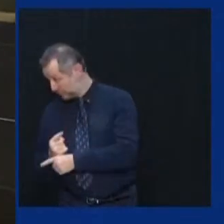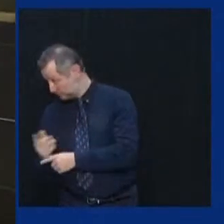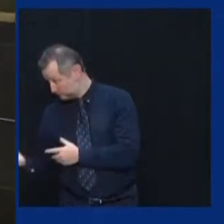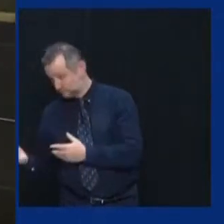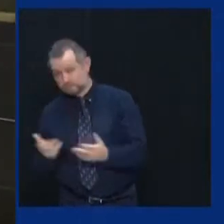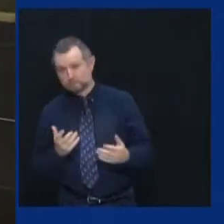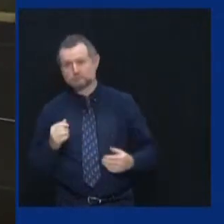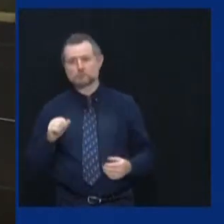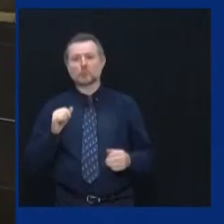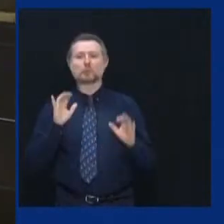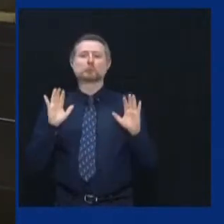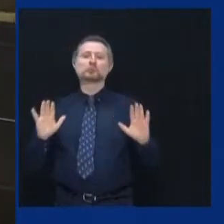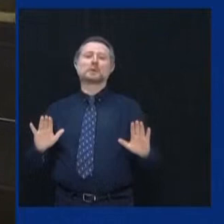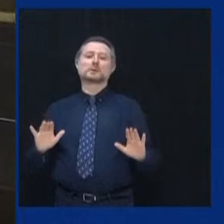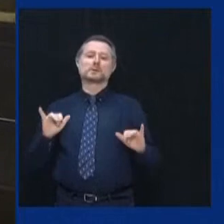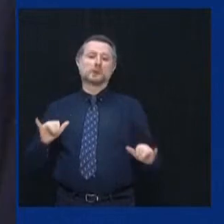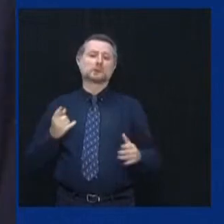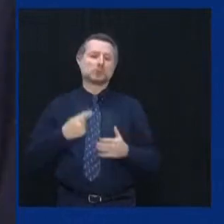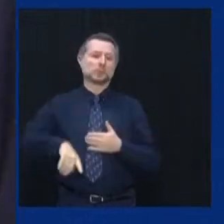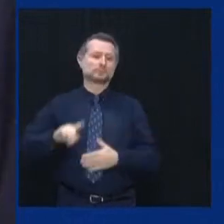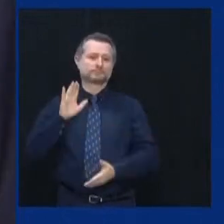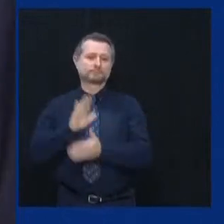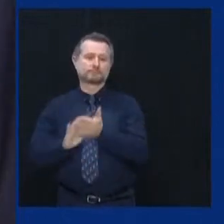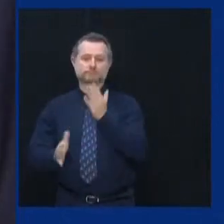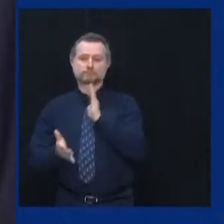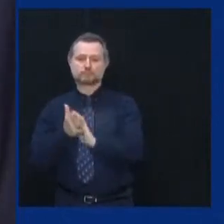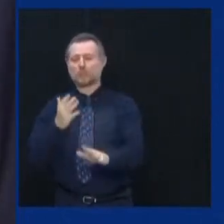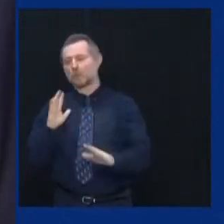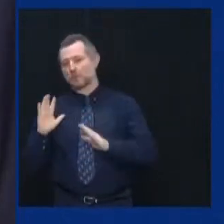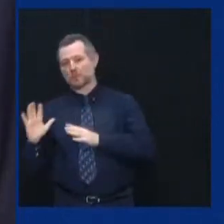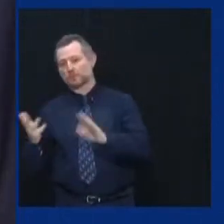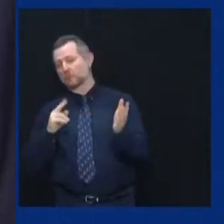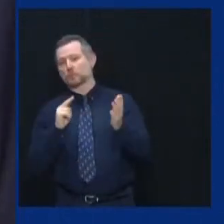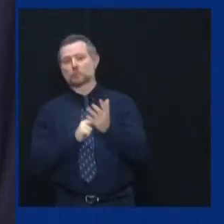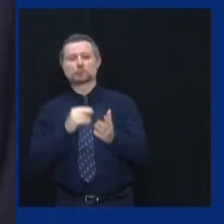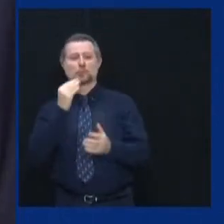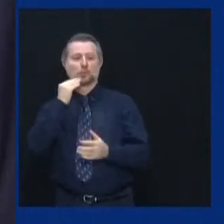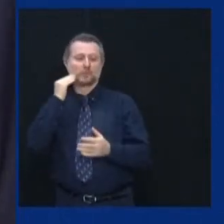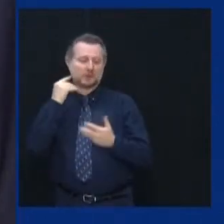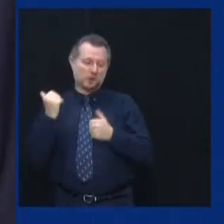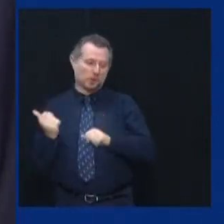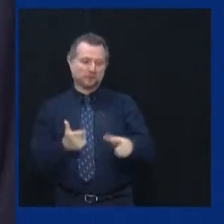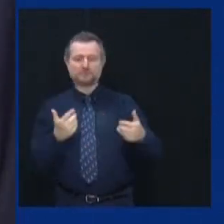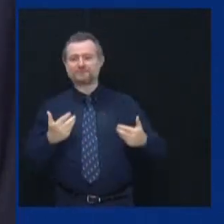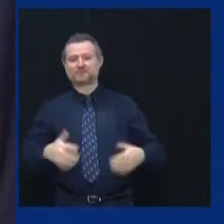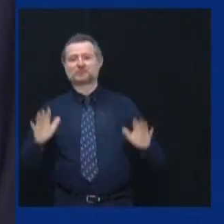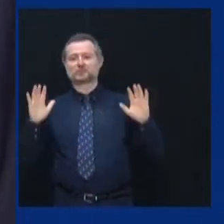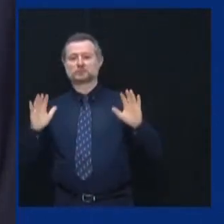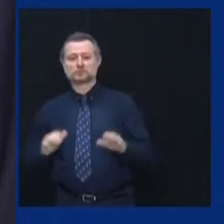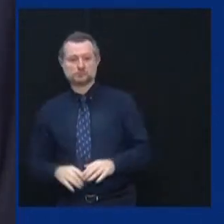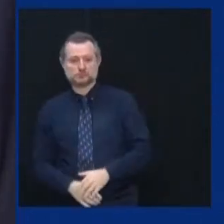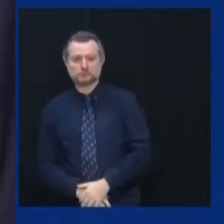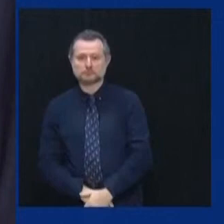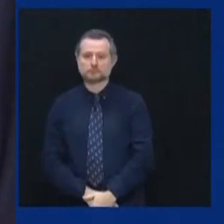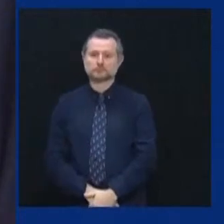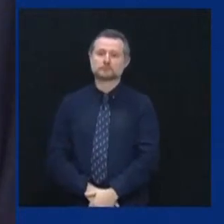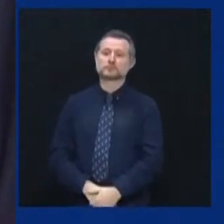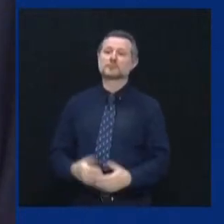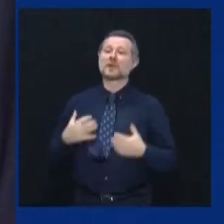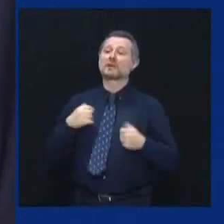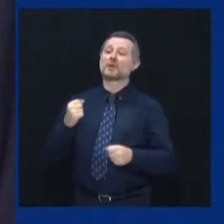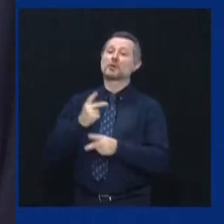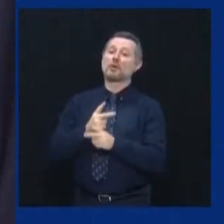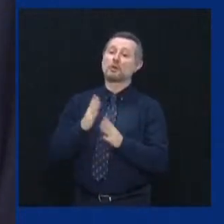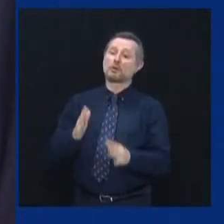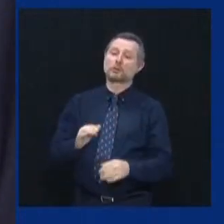great accomplishment. So the nursing homes will be finished by the end of next week. Healthcare